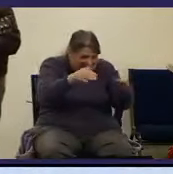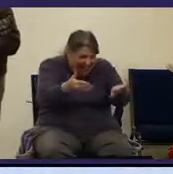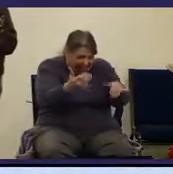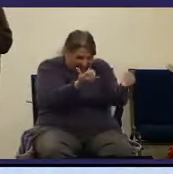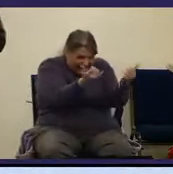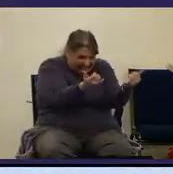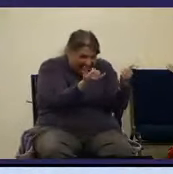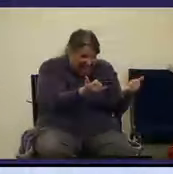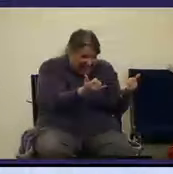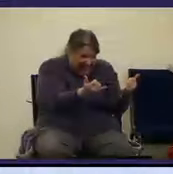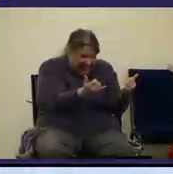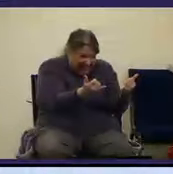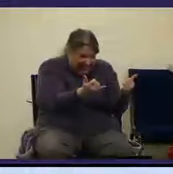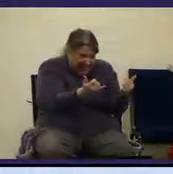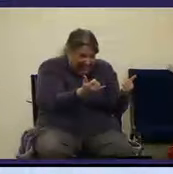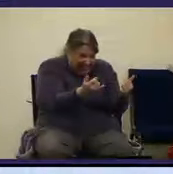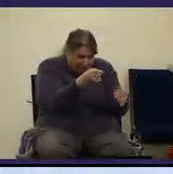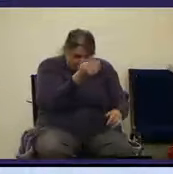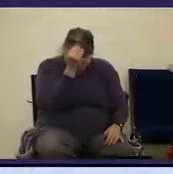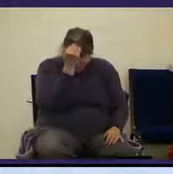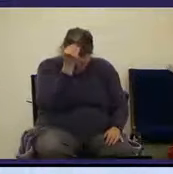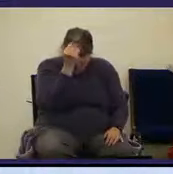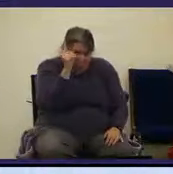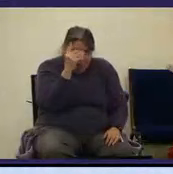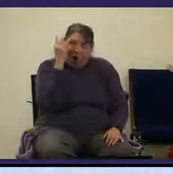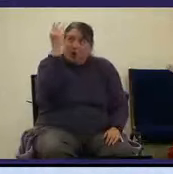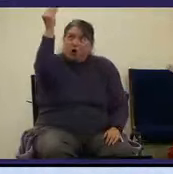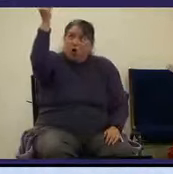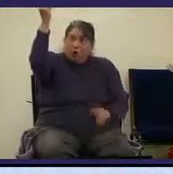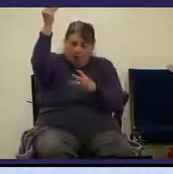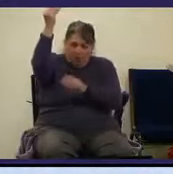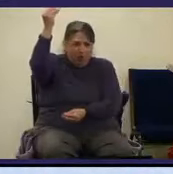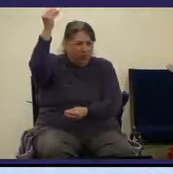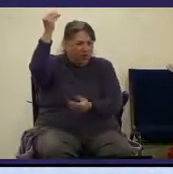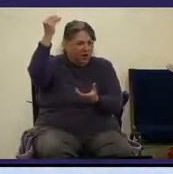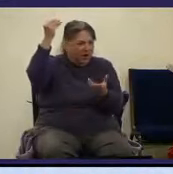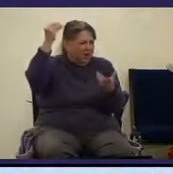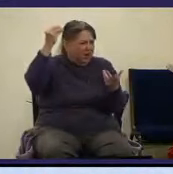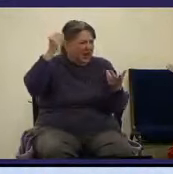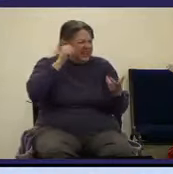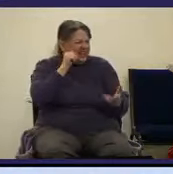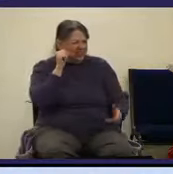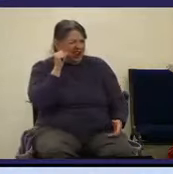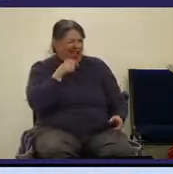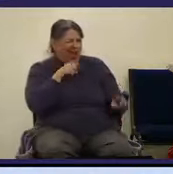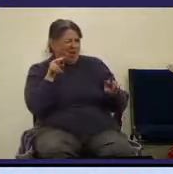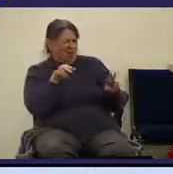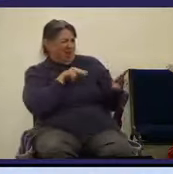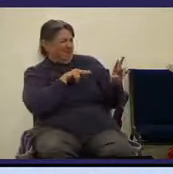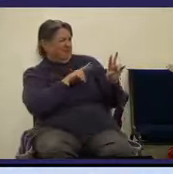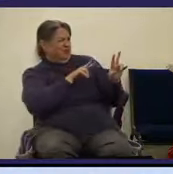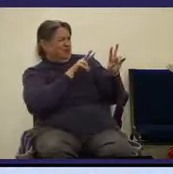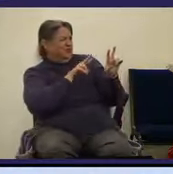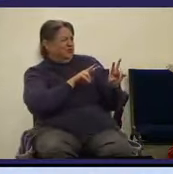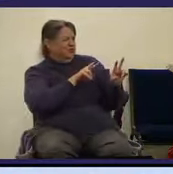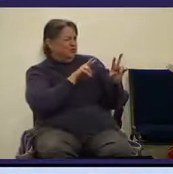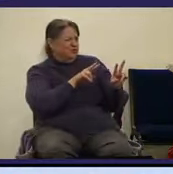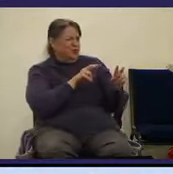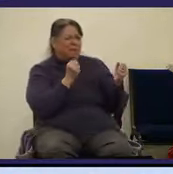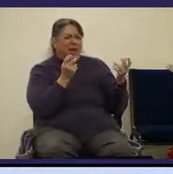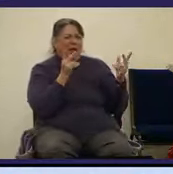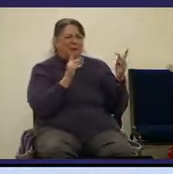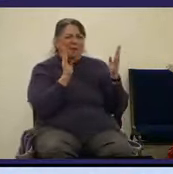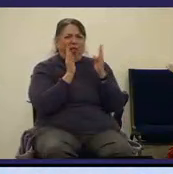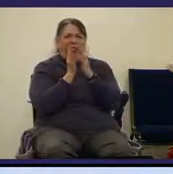there at the funeral yesterday, I saw all the people, and it was packed, walking in and out,